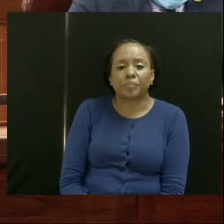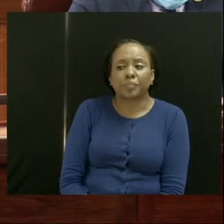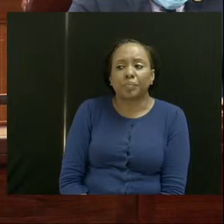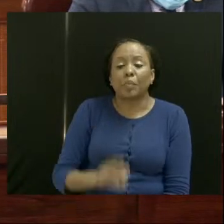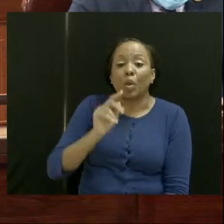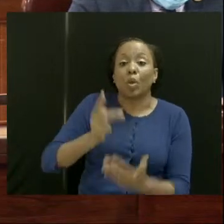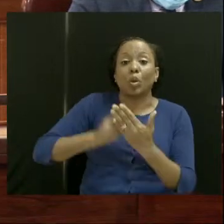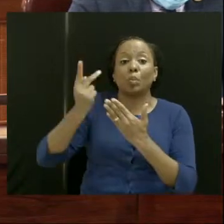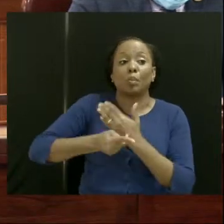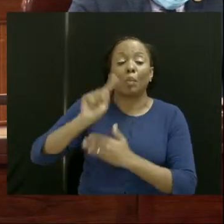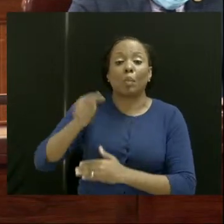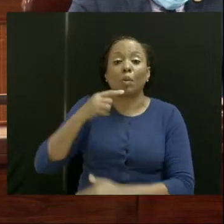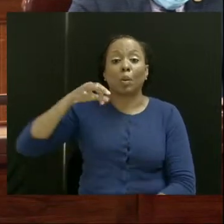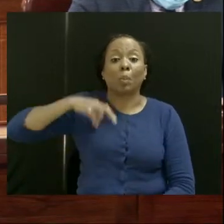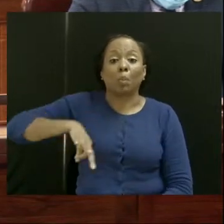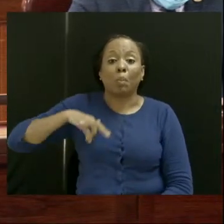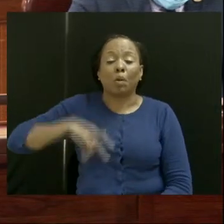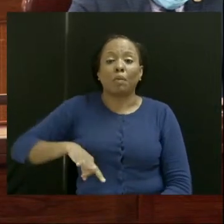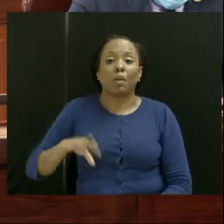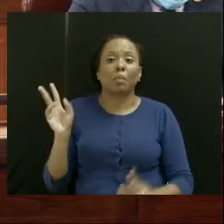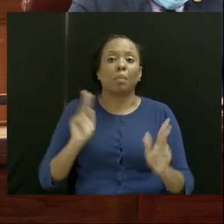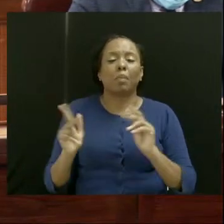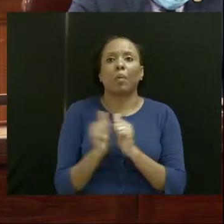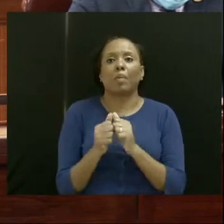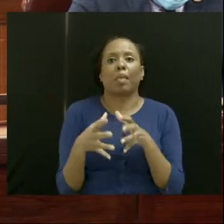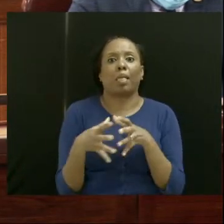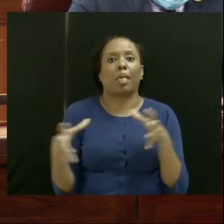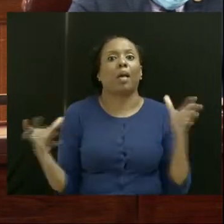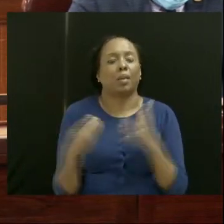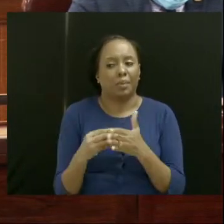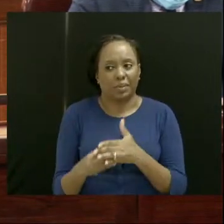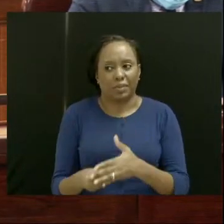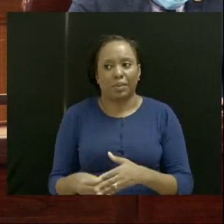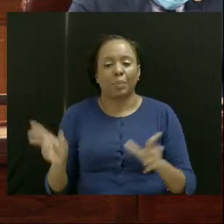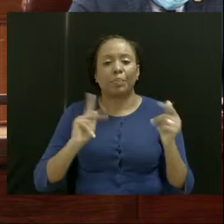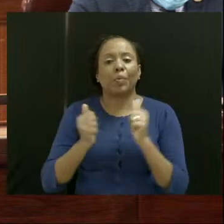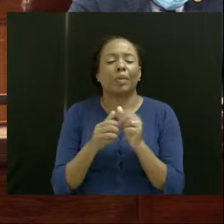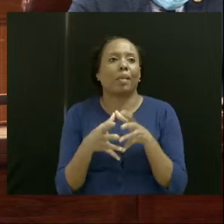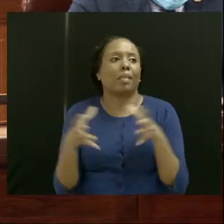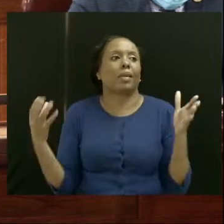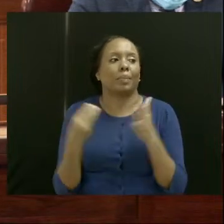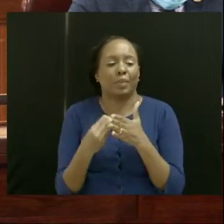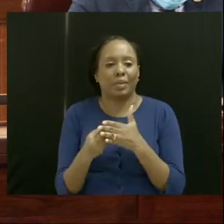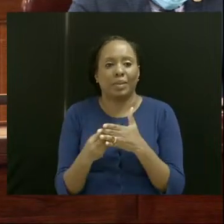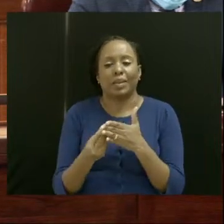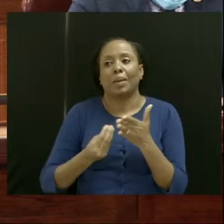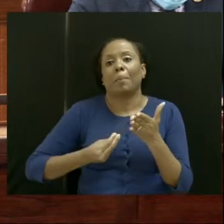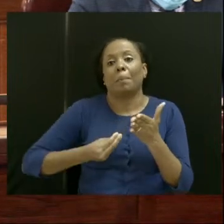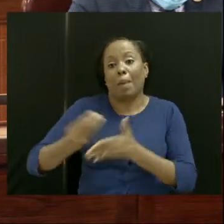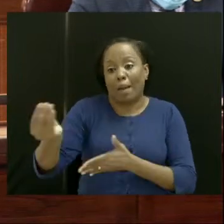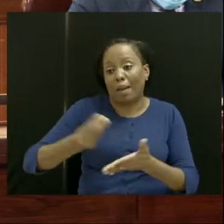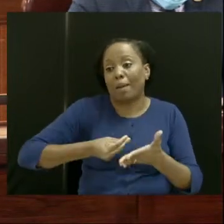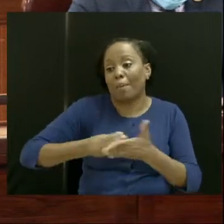that are being benefited significantly. People with money already, making more money